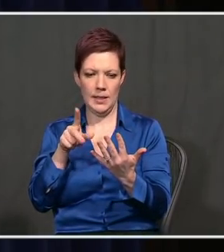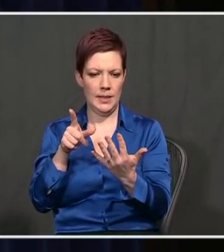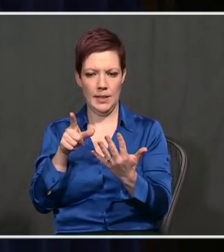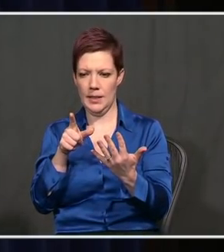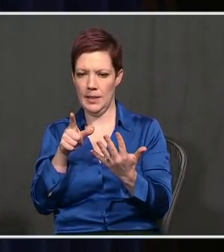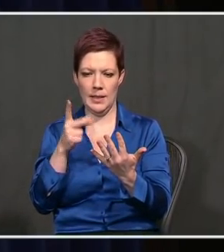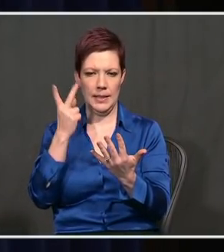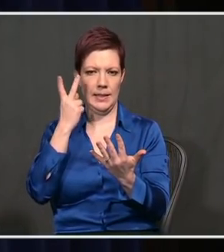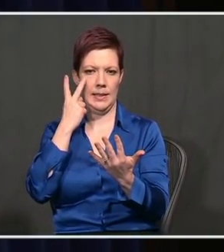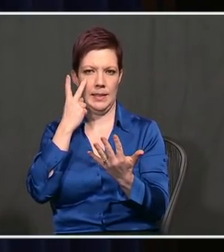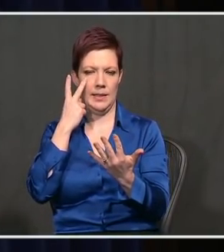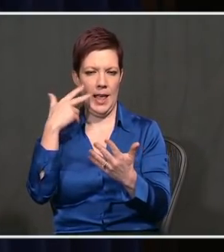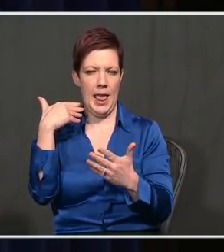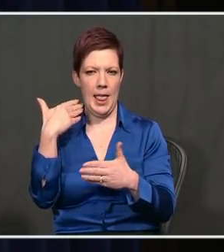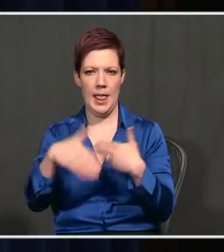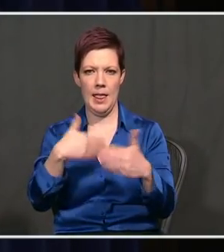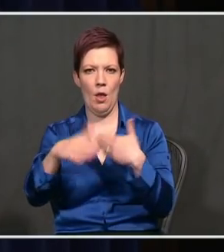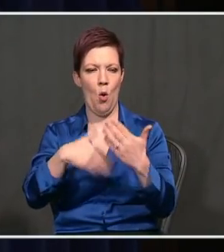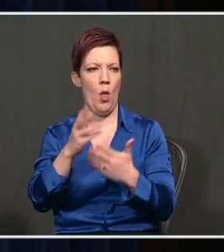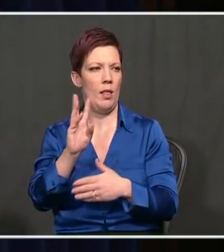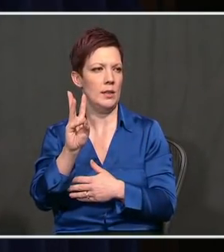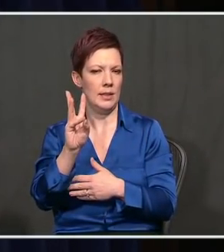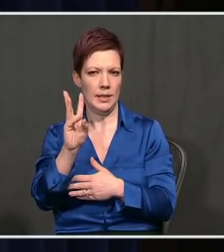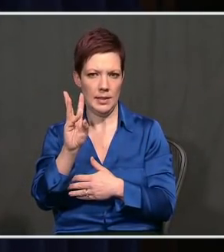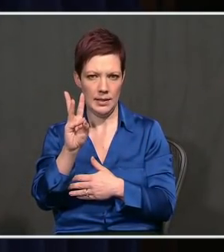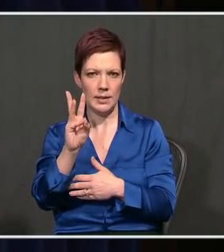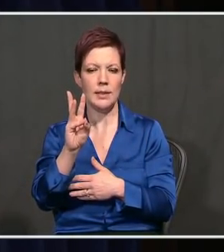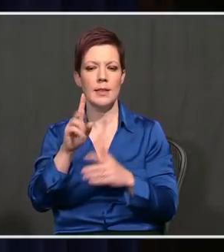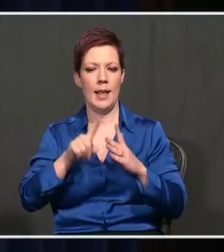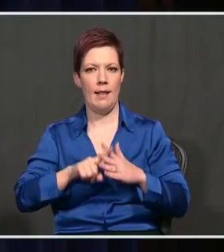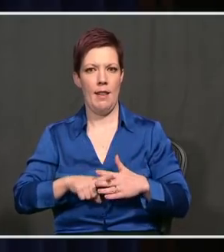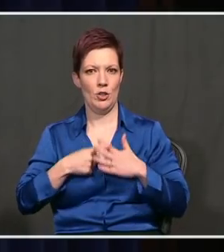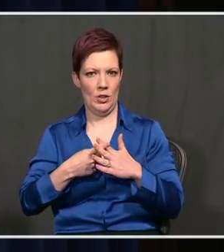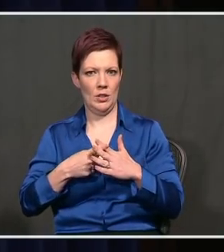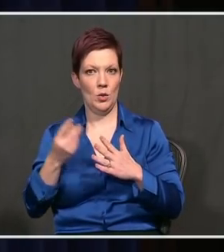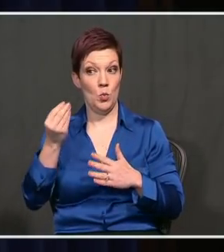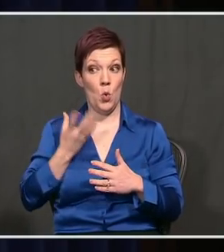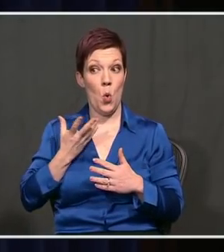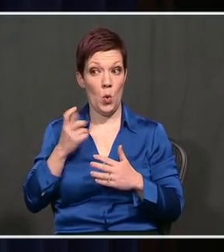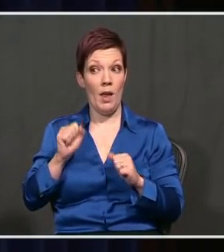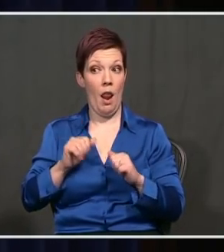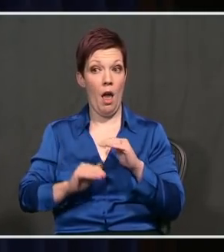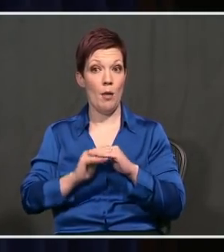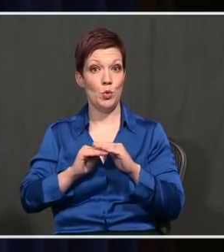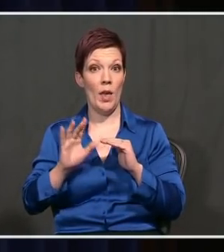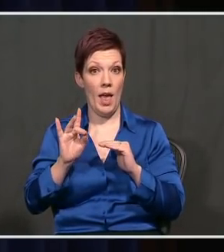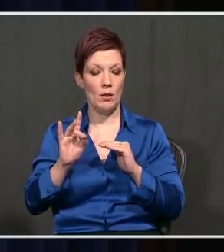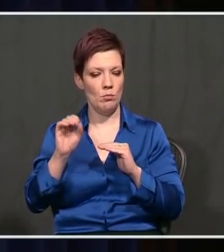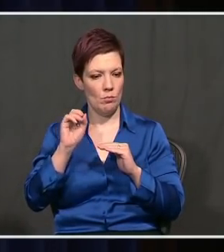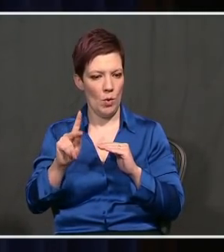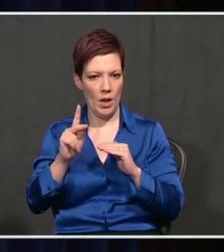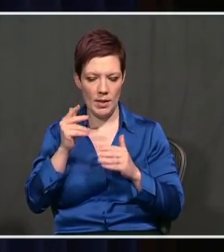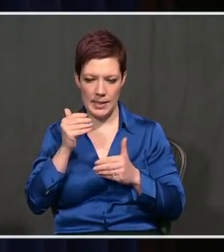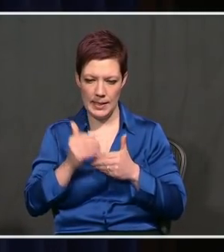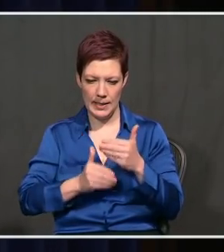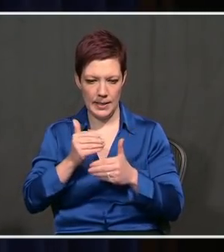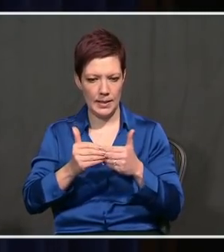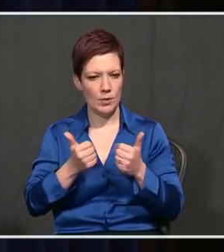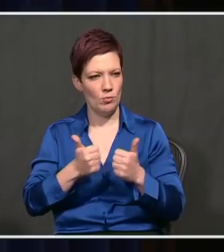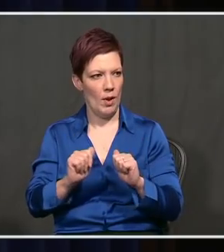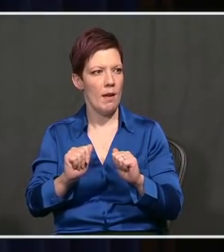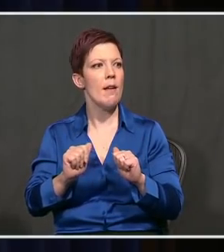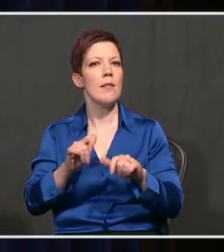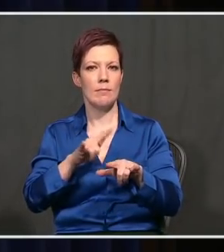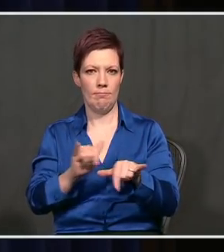all six. In fact, at the initiation, we thought we could have eight. Let's drive them in parallel